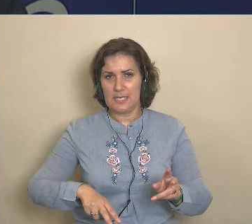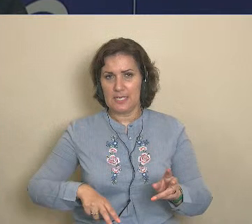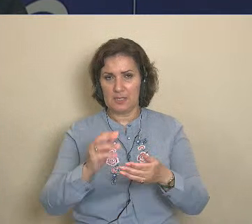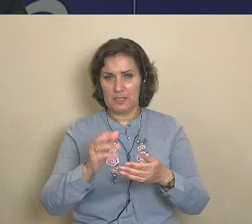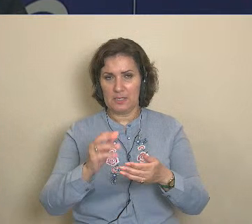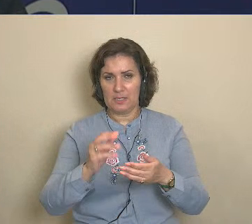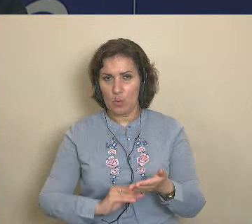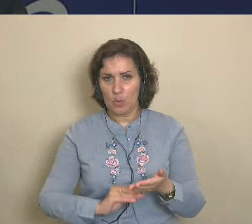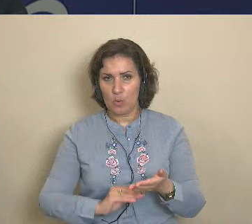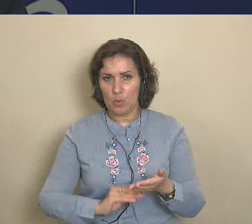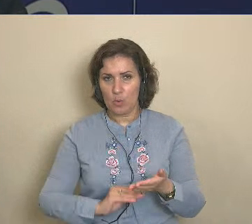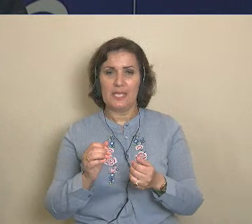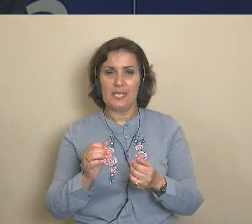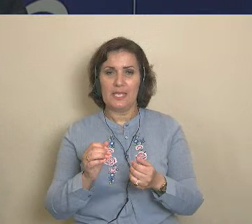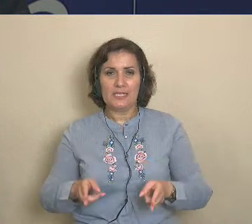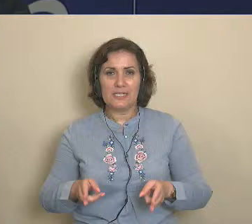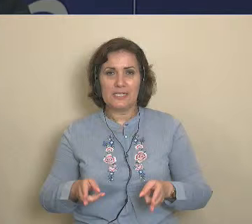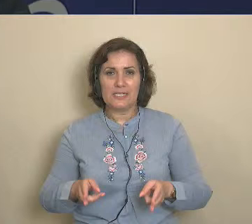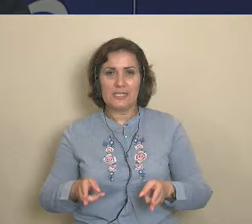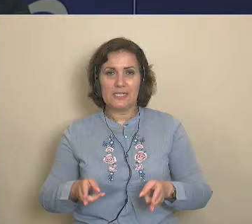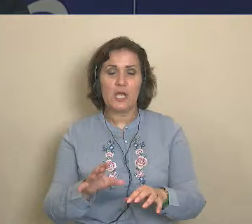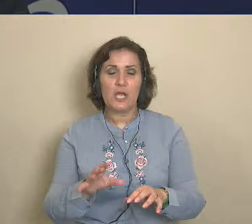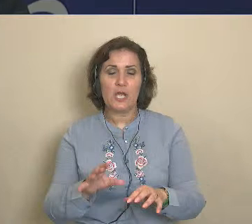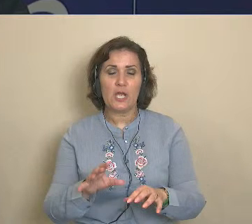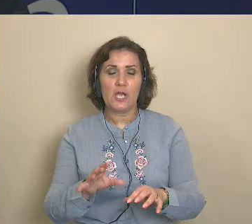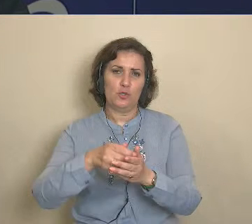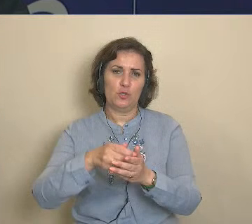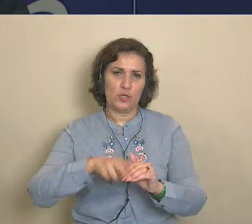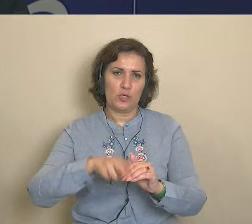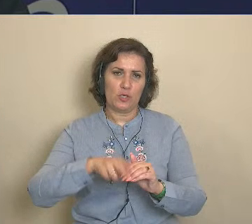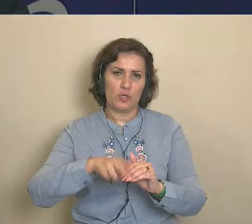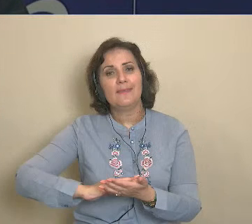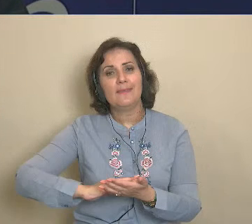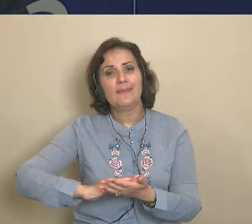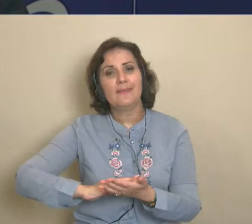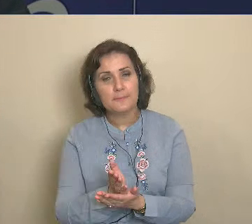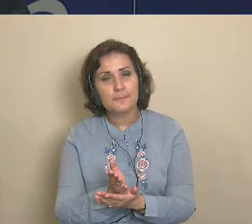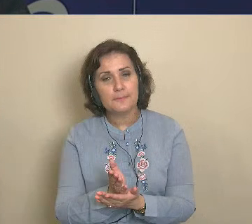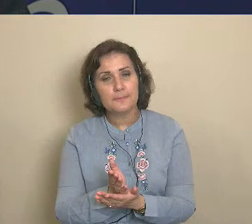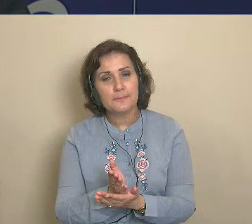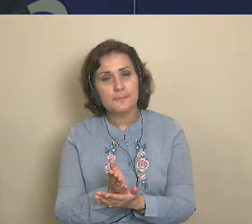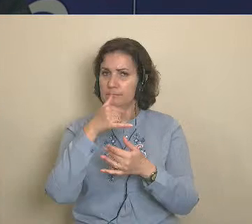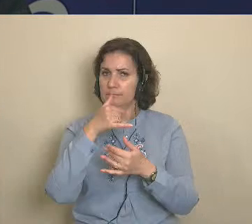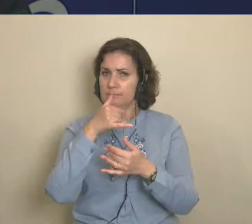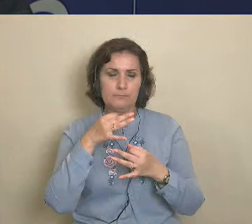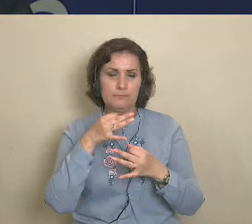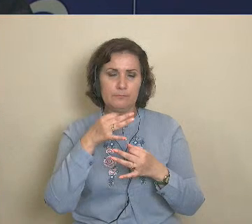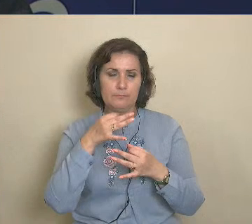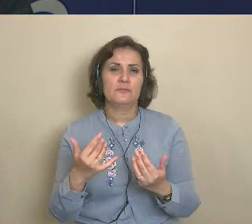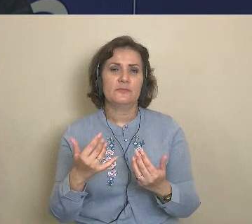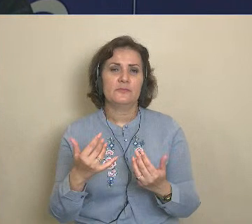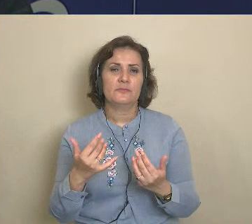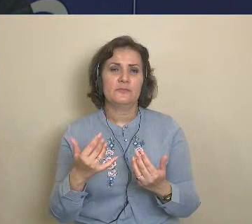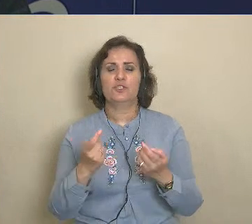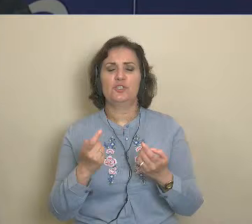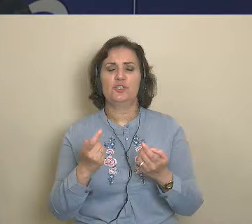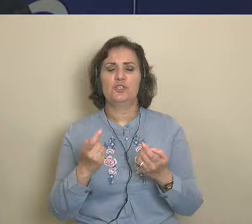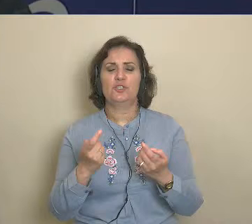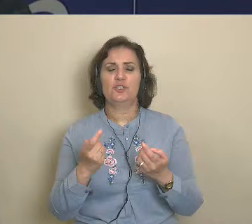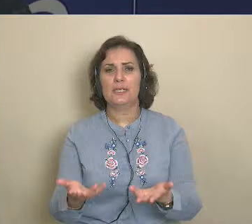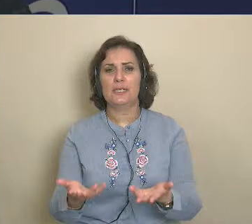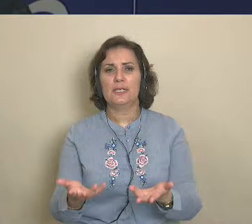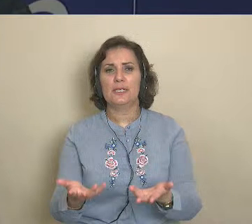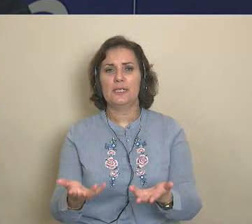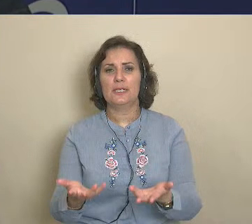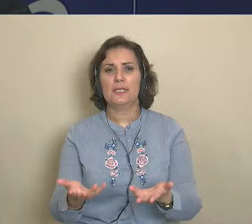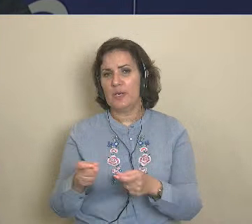administrative protocols drawn has increased, and they have been done on higher quality basis, and I cannot